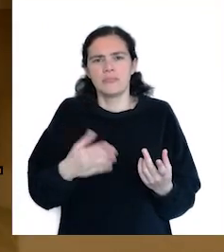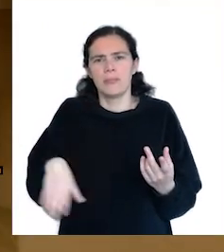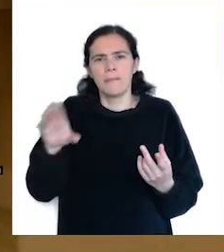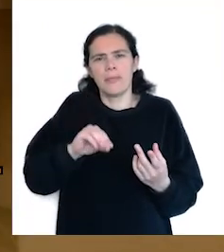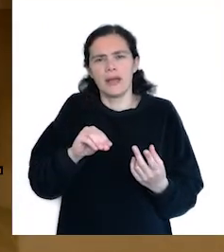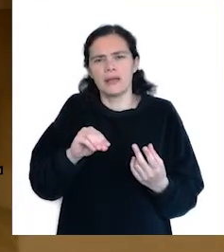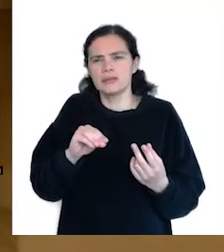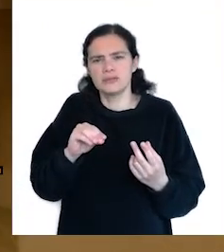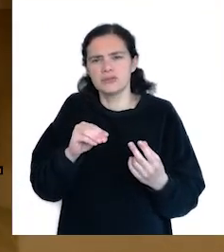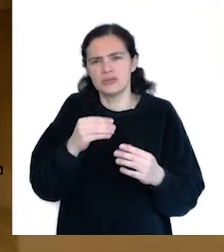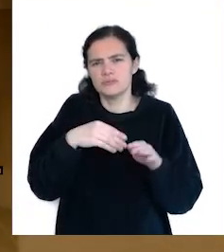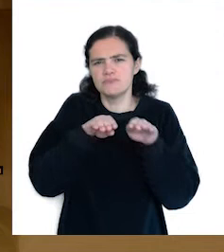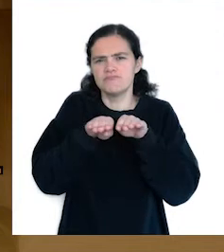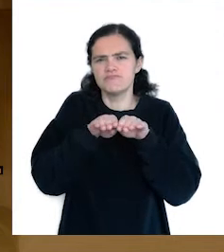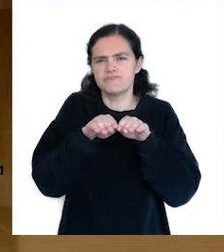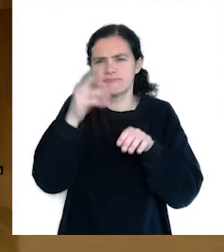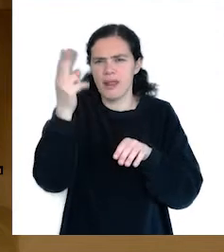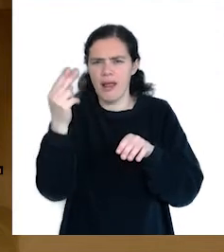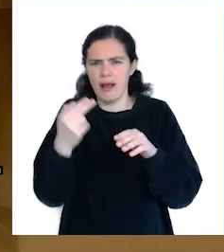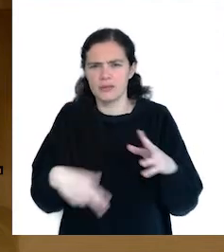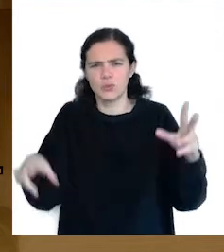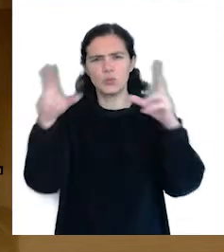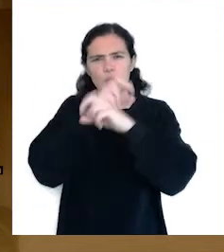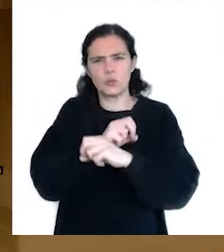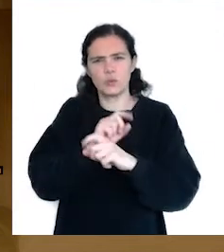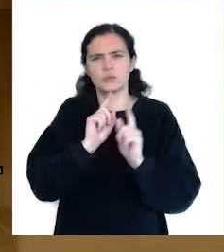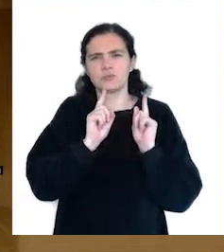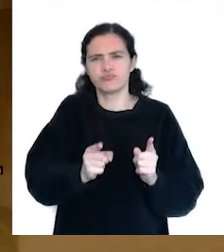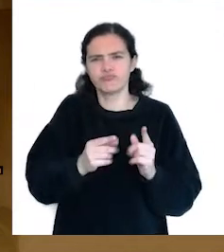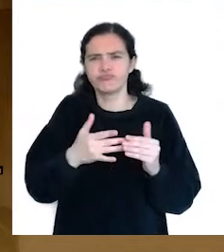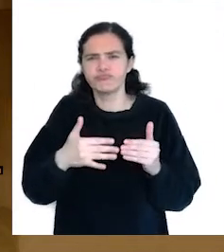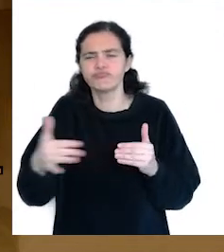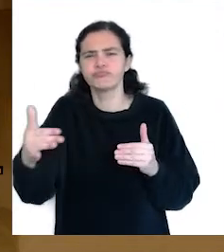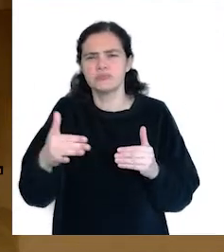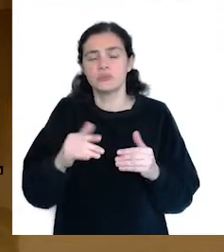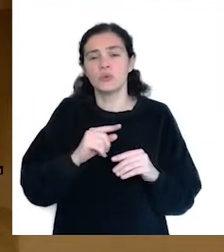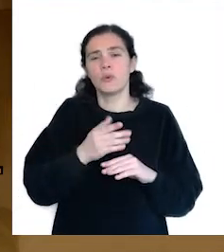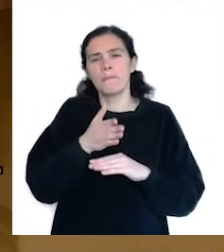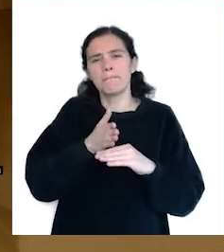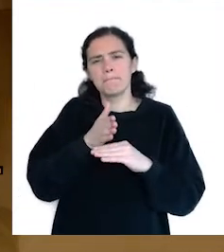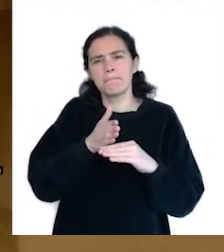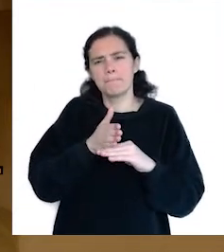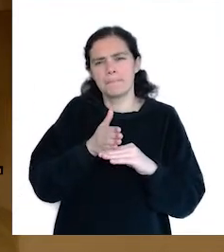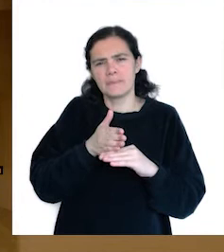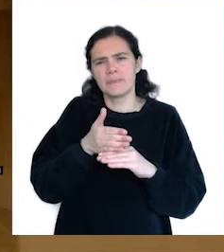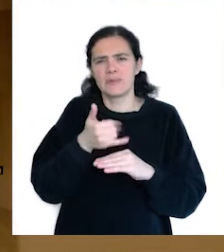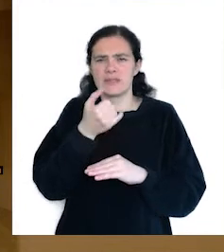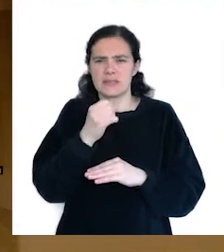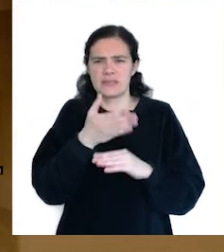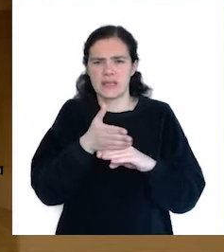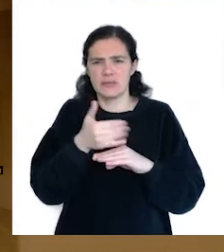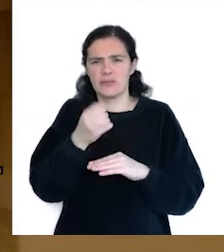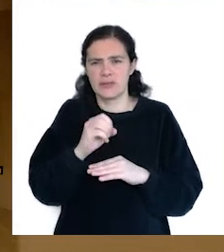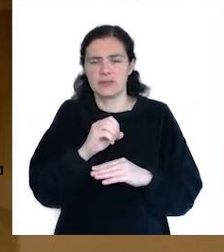most groundbreaking practices that initiated in